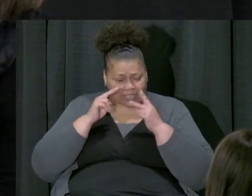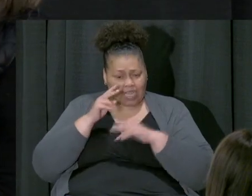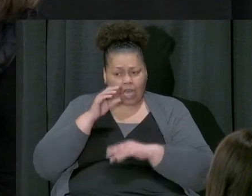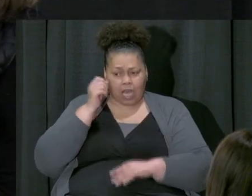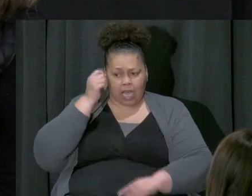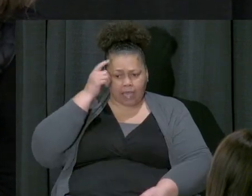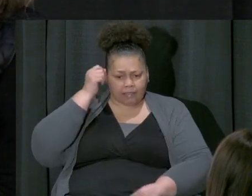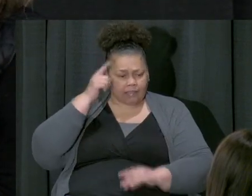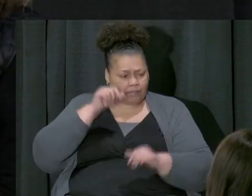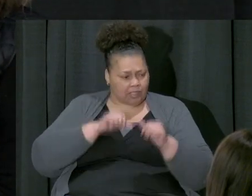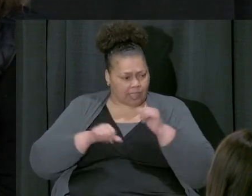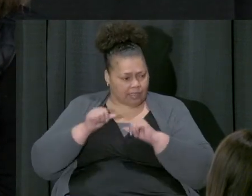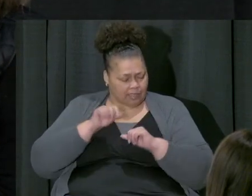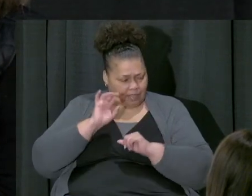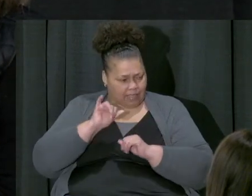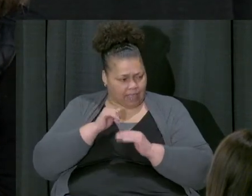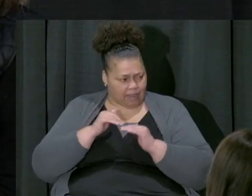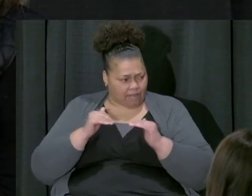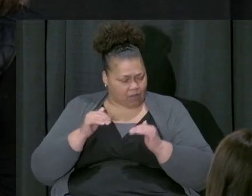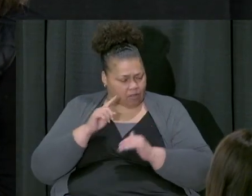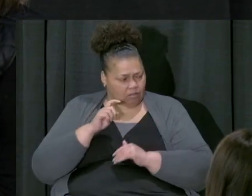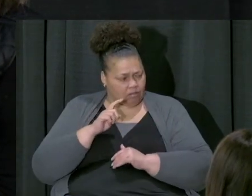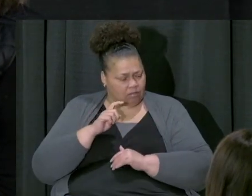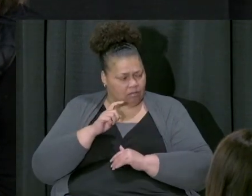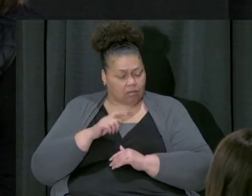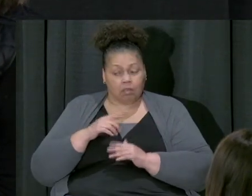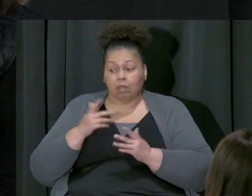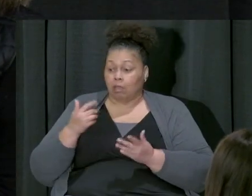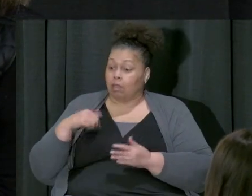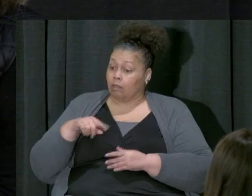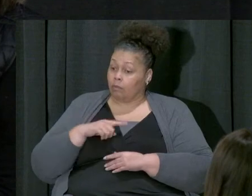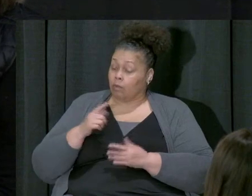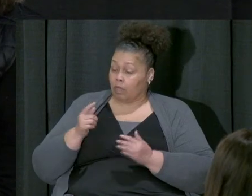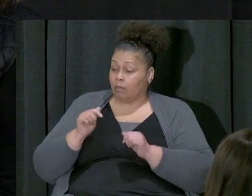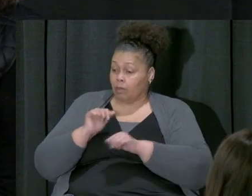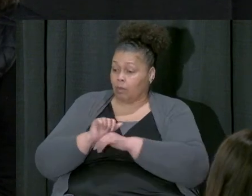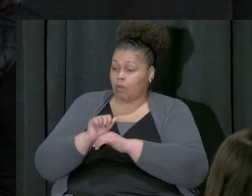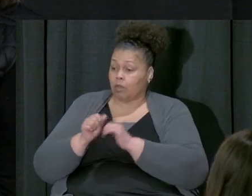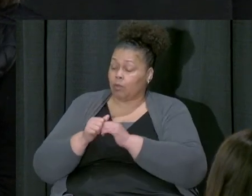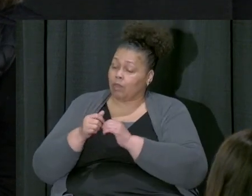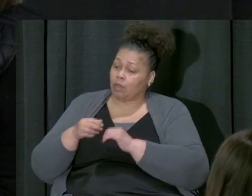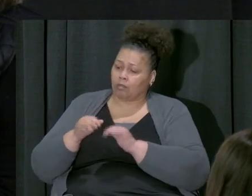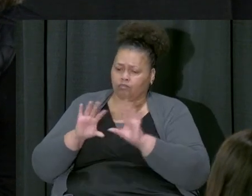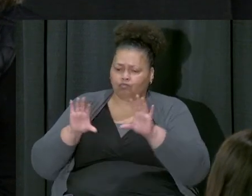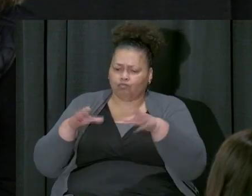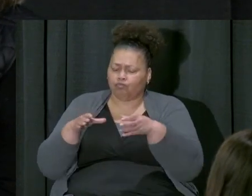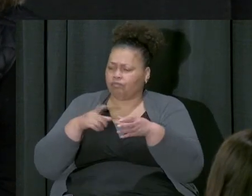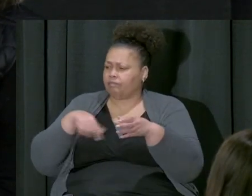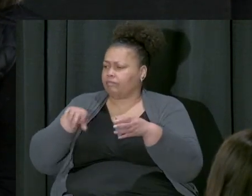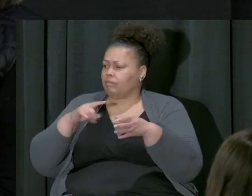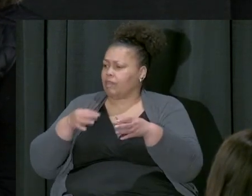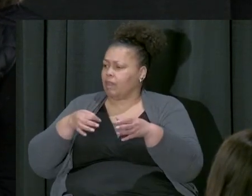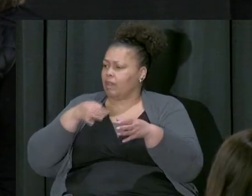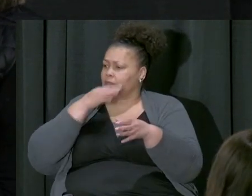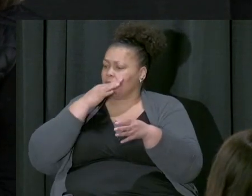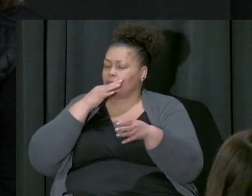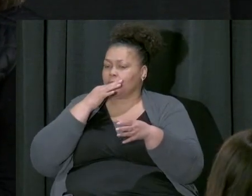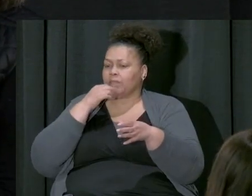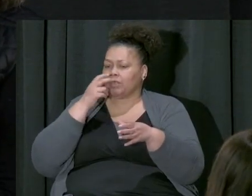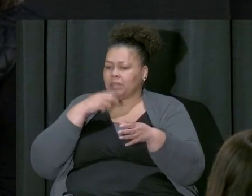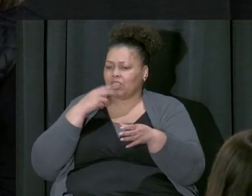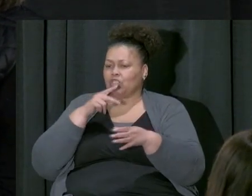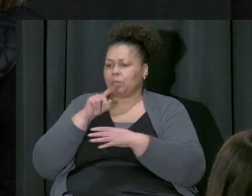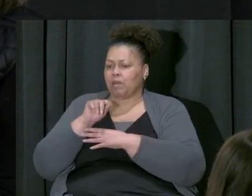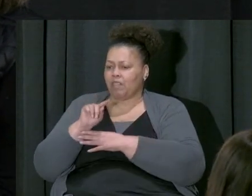Well, we have been working with a group of experts in France, speech pathologists and